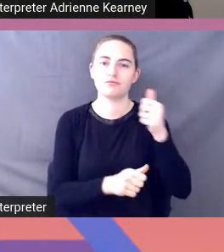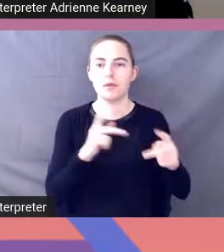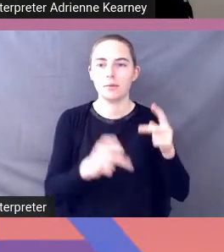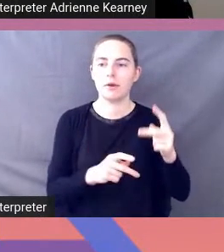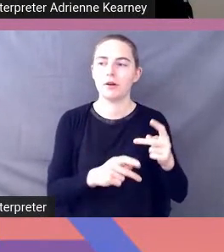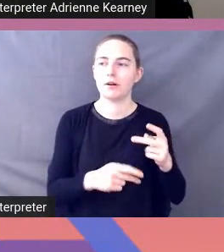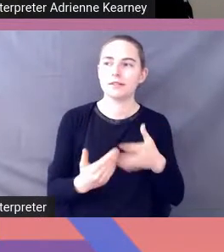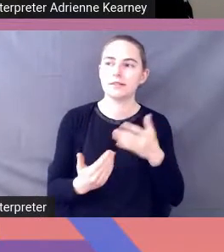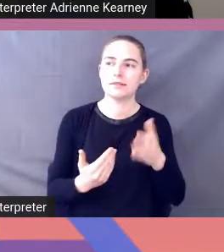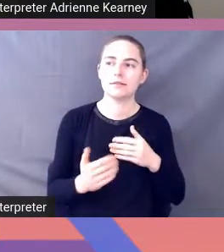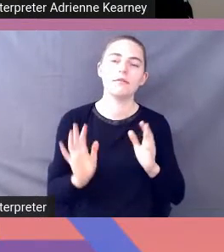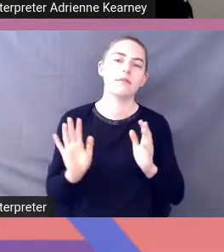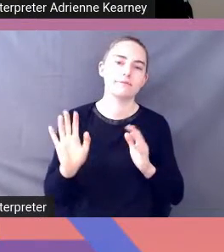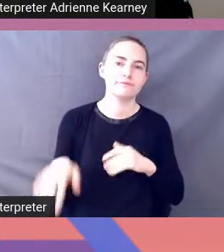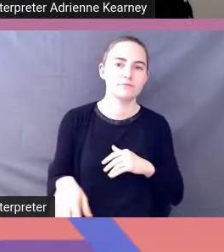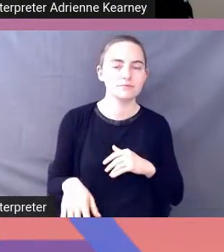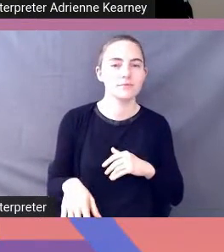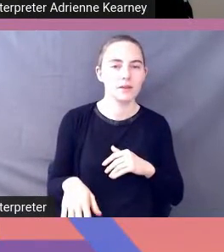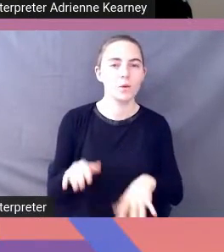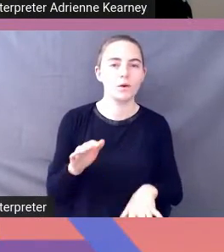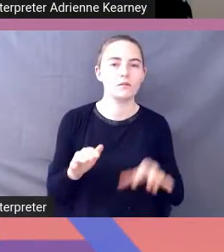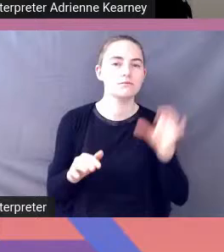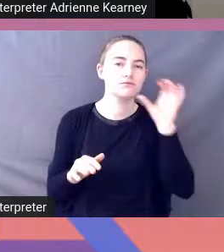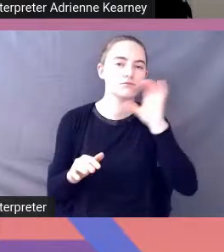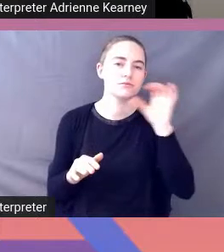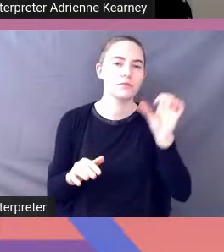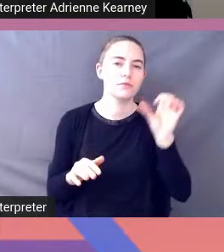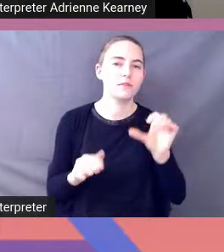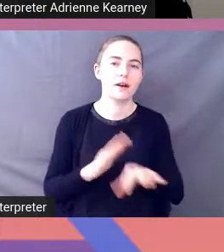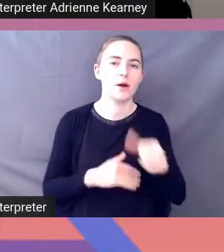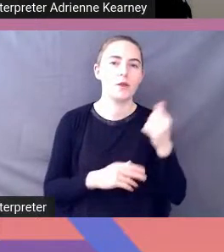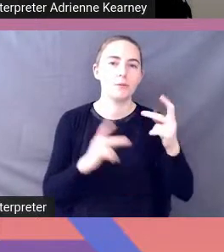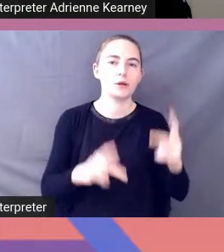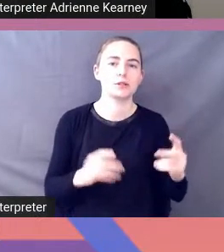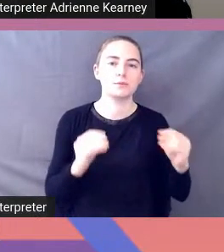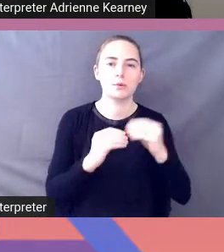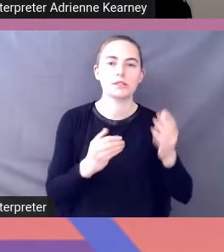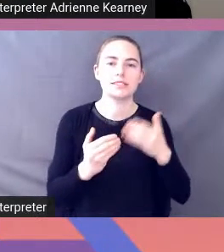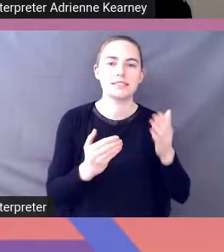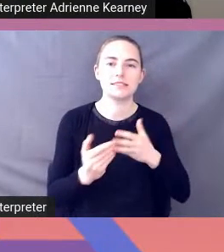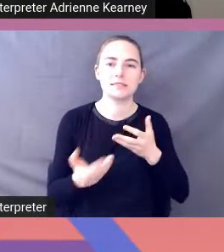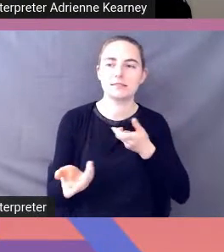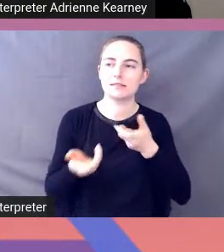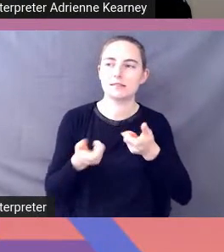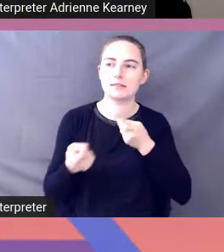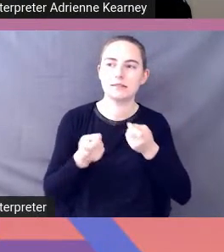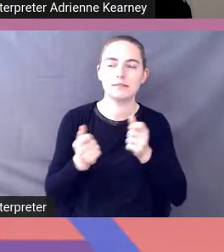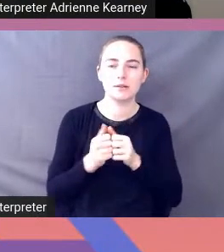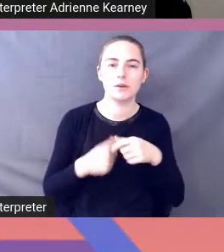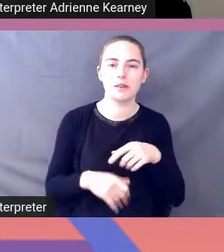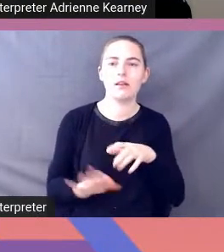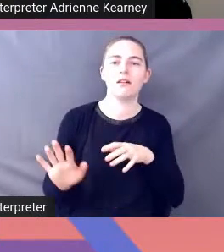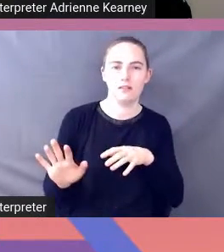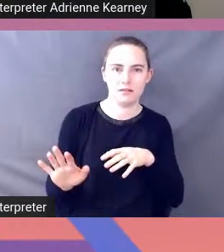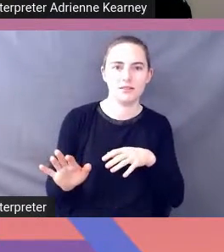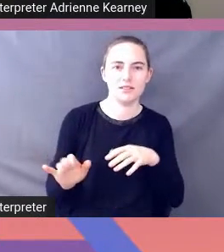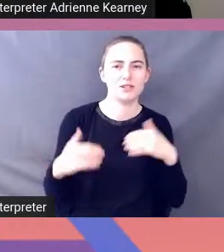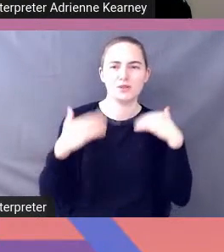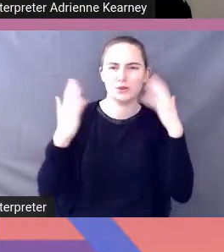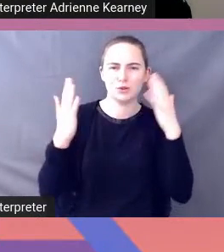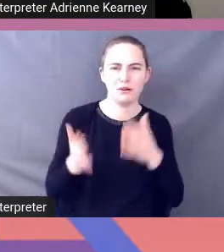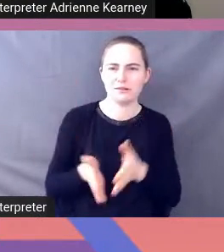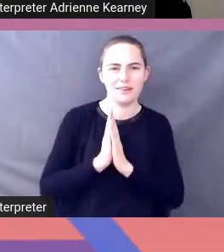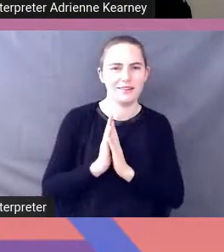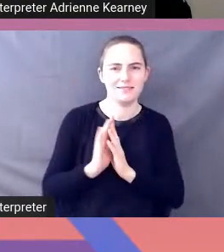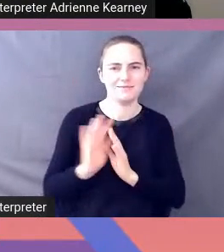who's easier to deal with, because they're so used to being able to manipulate Black women because we get so few opportunities. So when you